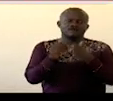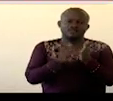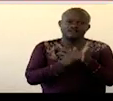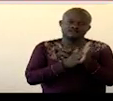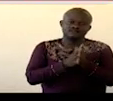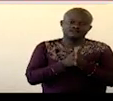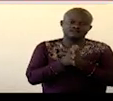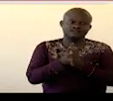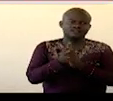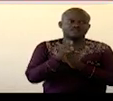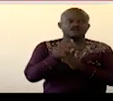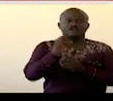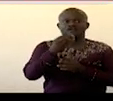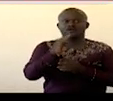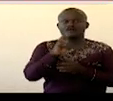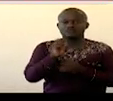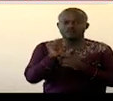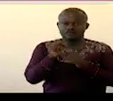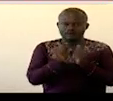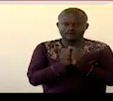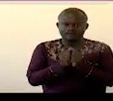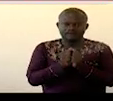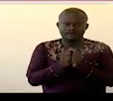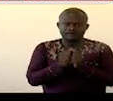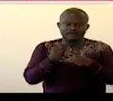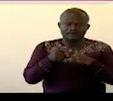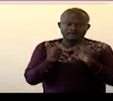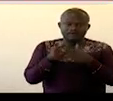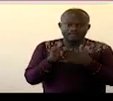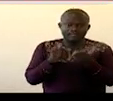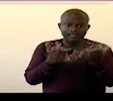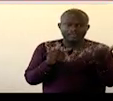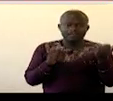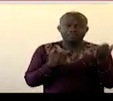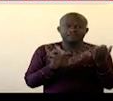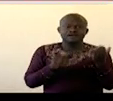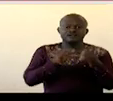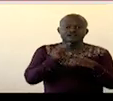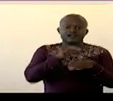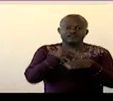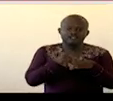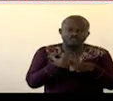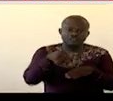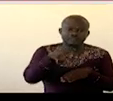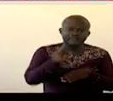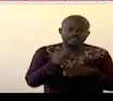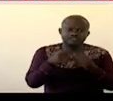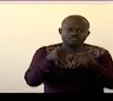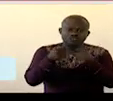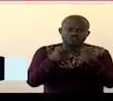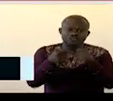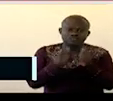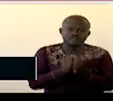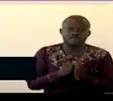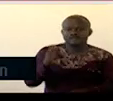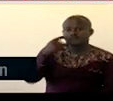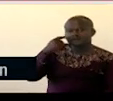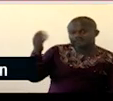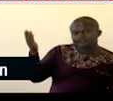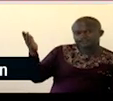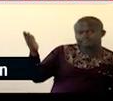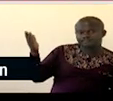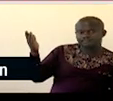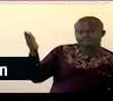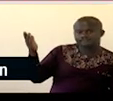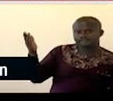consume carbon dioxide. Oceanic systems, natural pest control, pollination of plants by